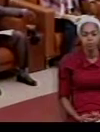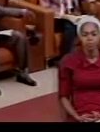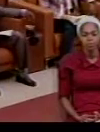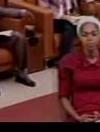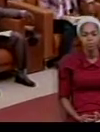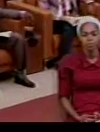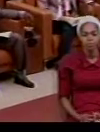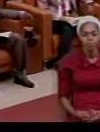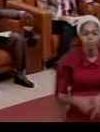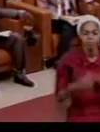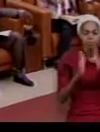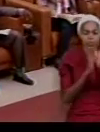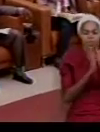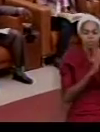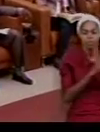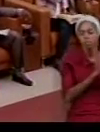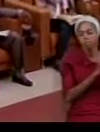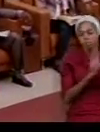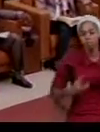Praise the Lord.